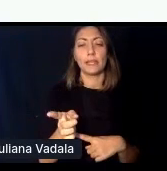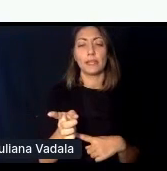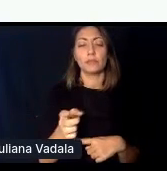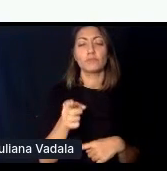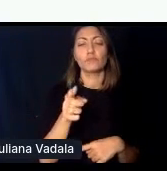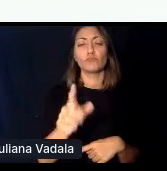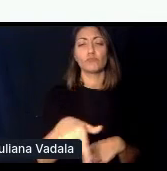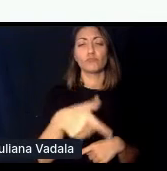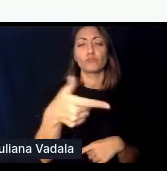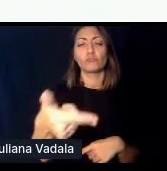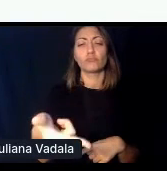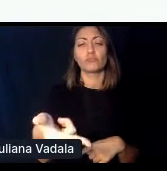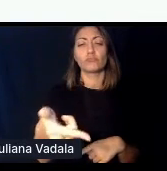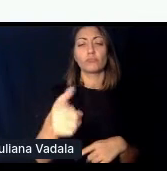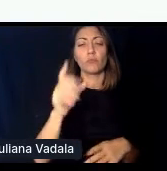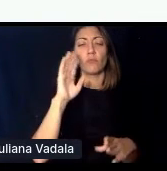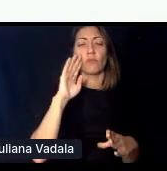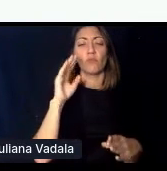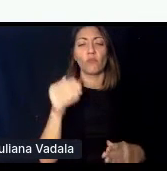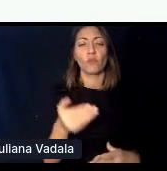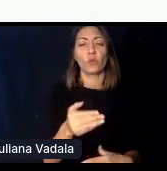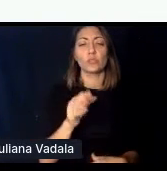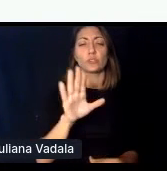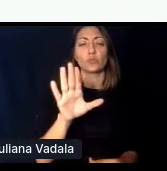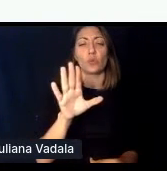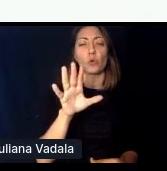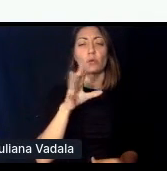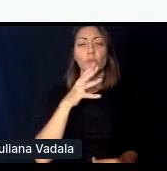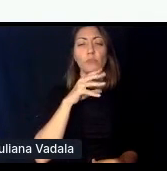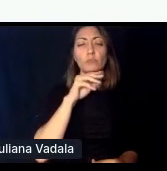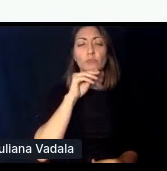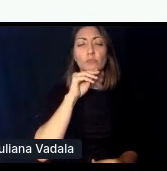just listen to your breath in and out.